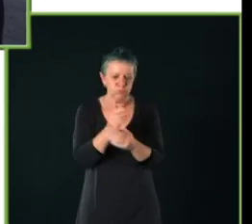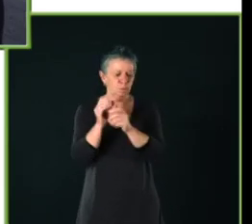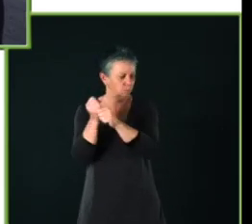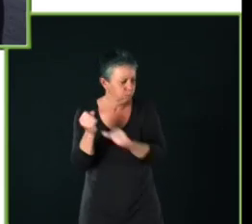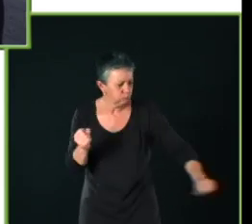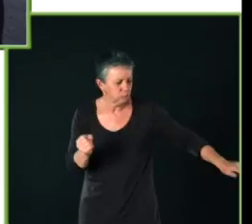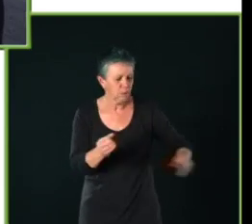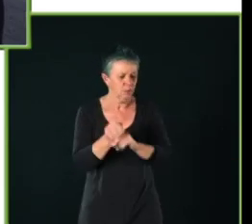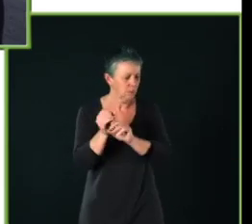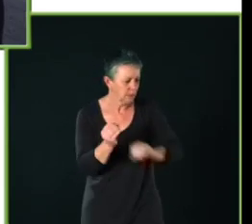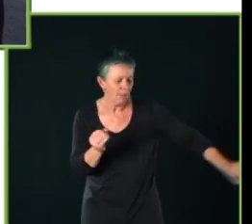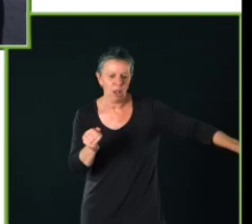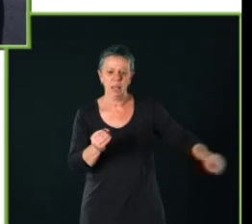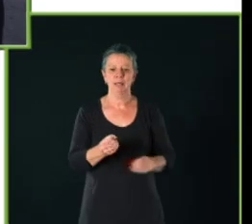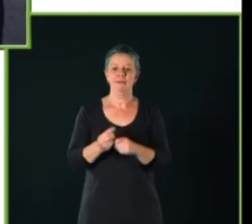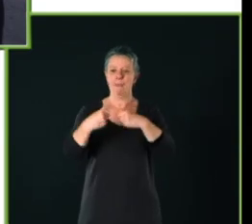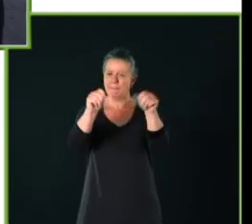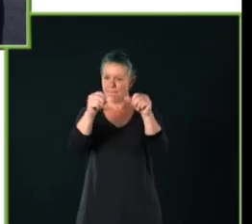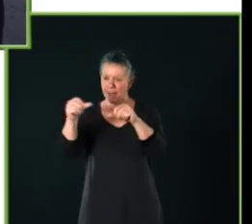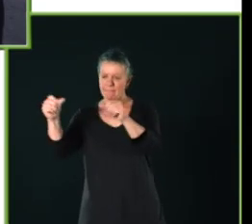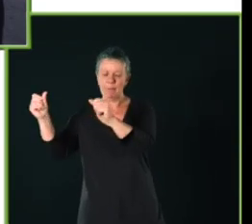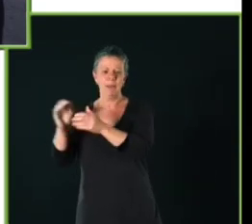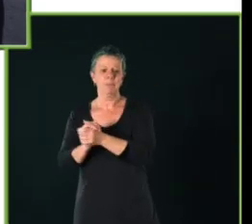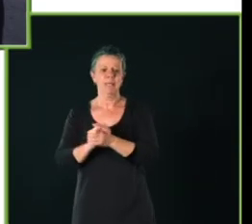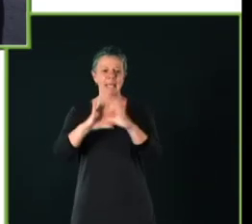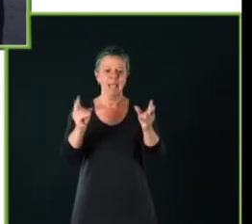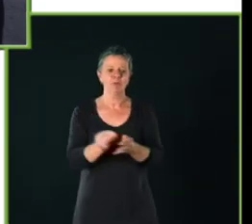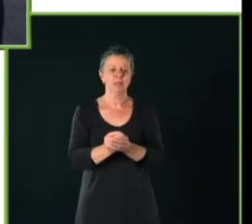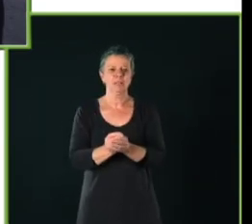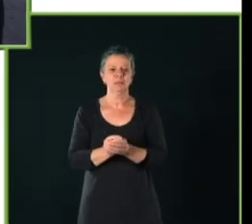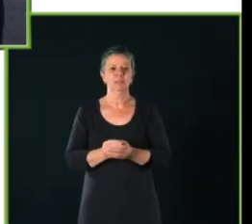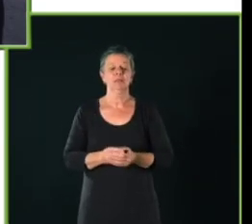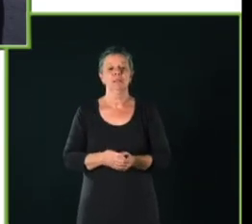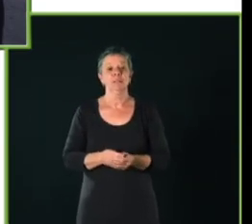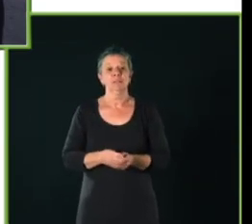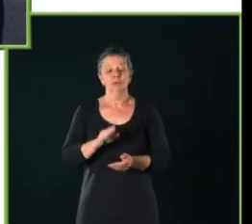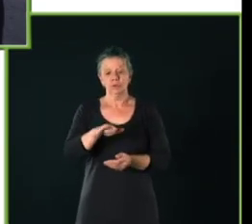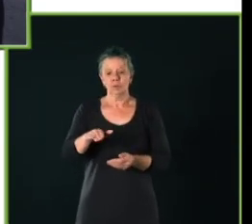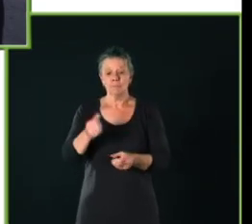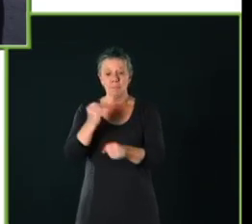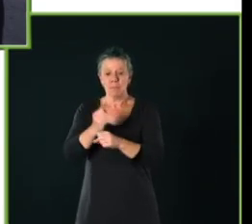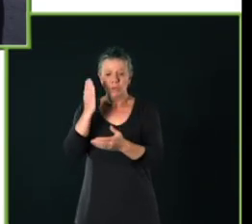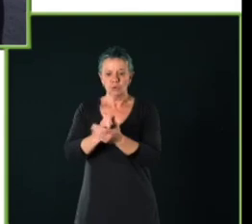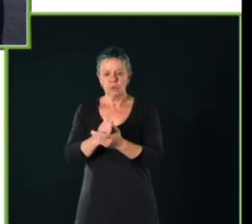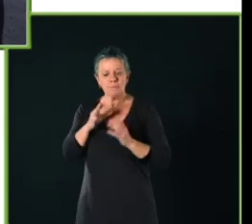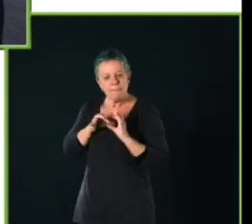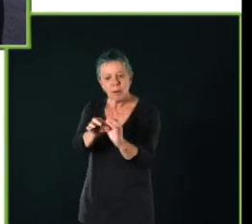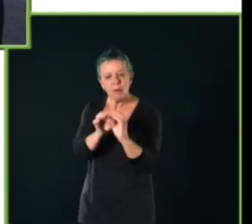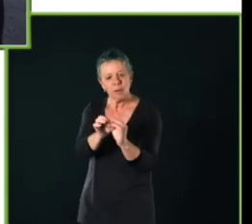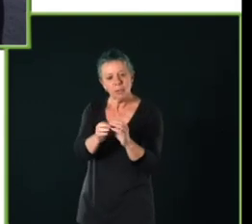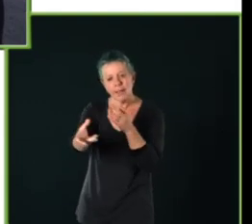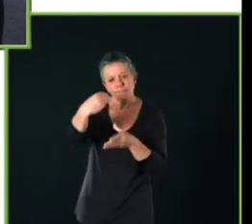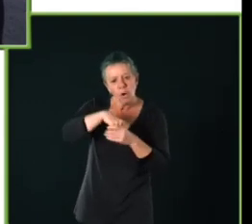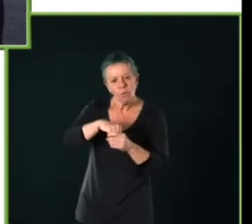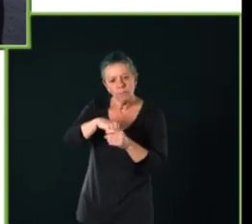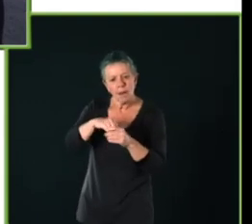school kids and young. We must make sure that they are listened to and also involved. They need to have